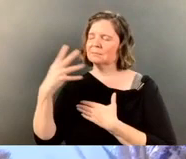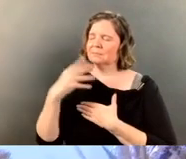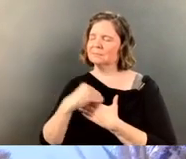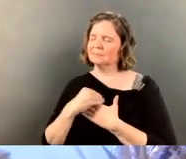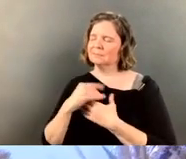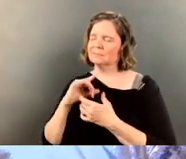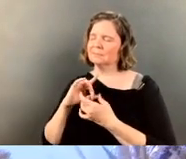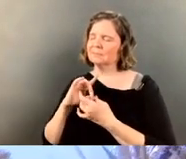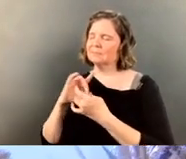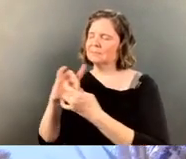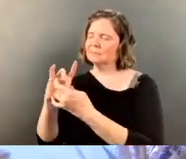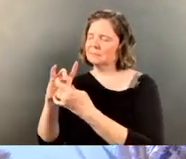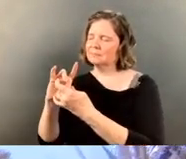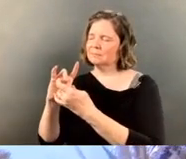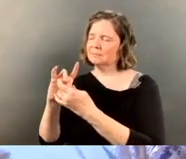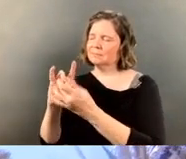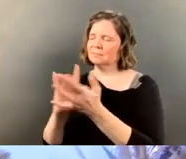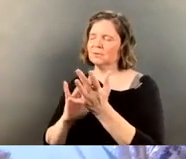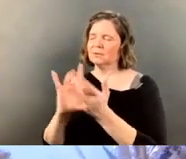Jesus,